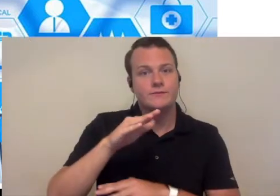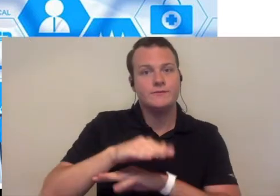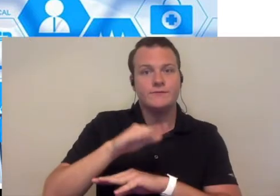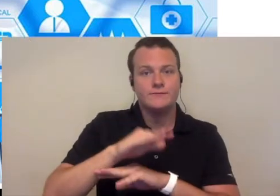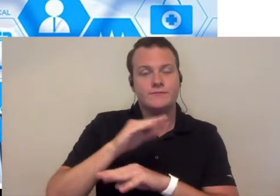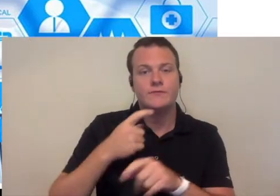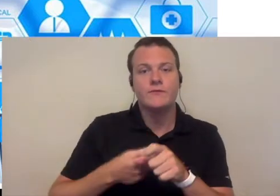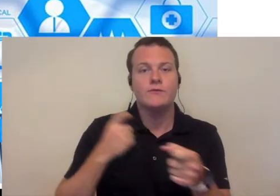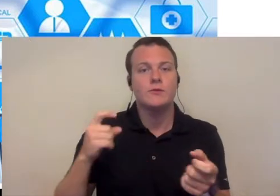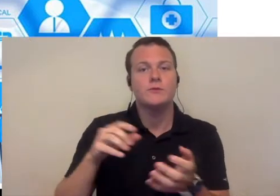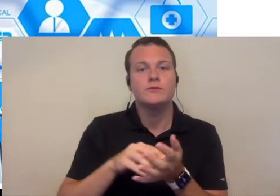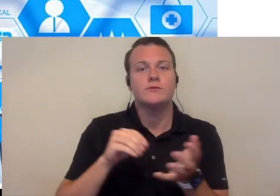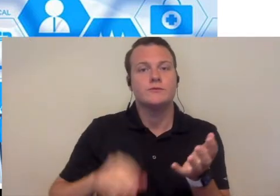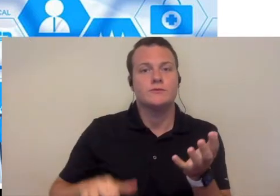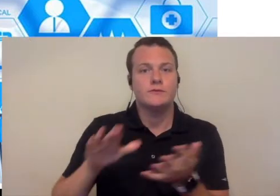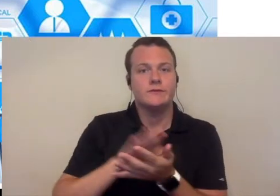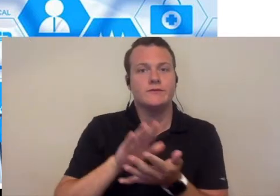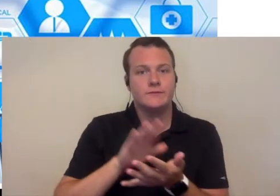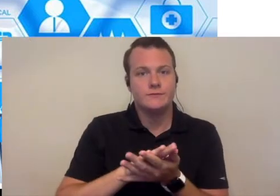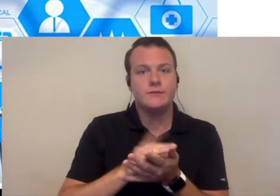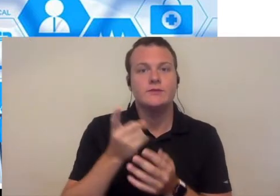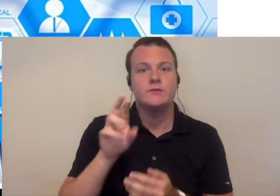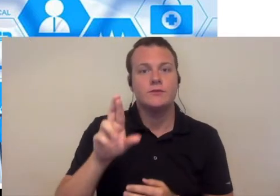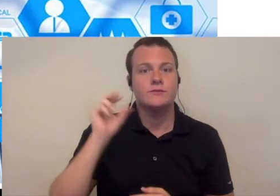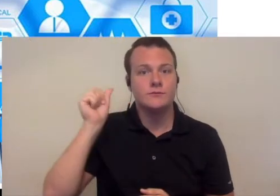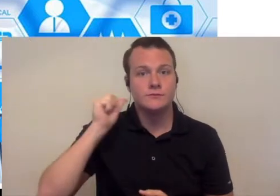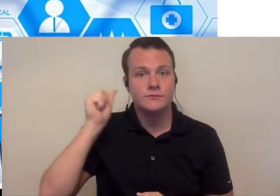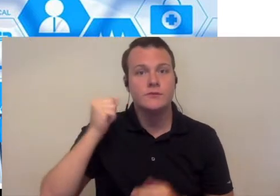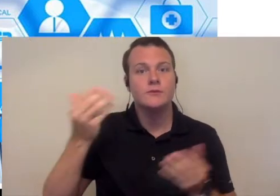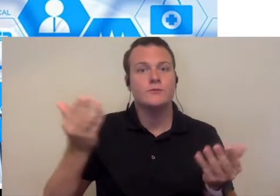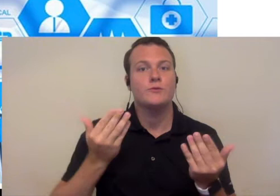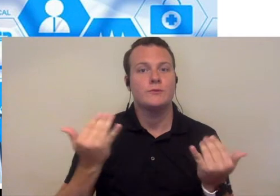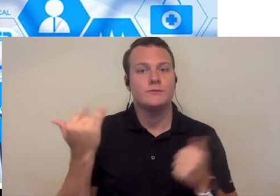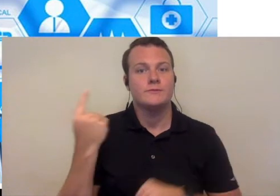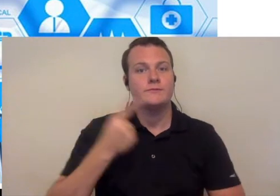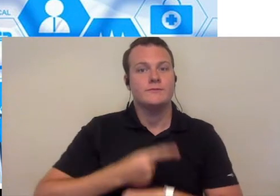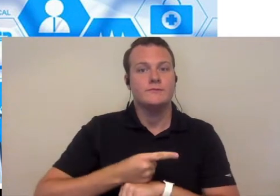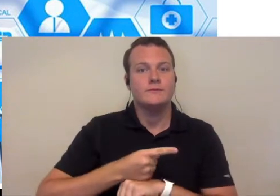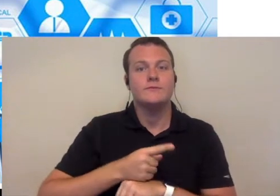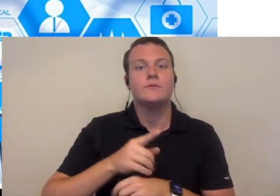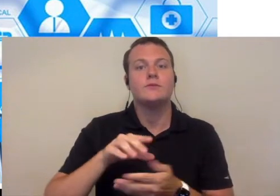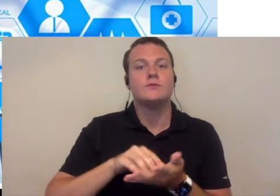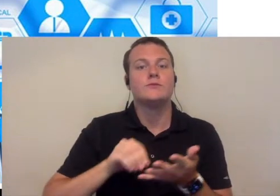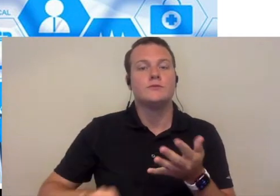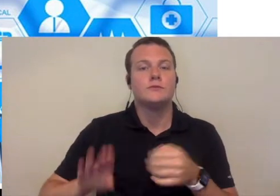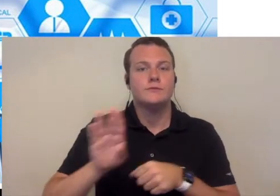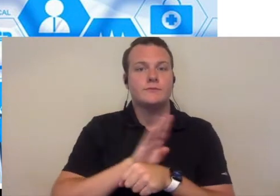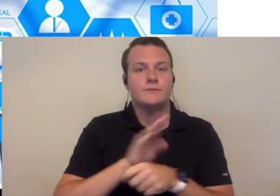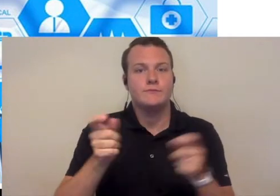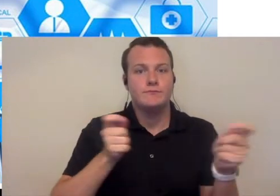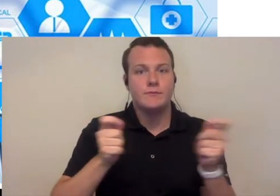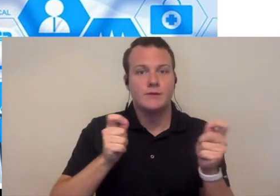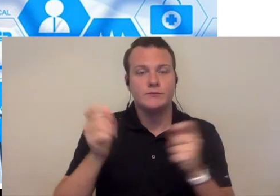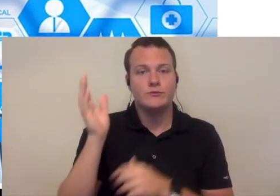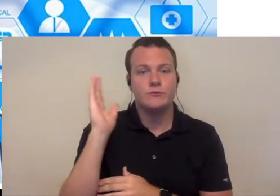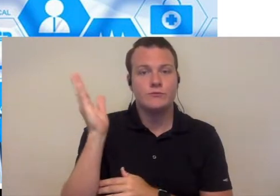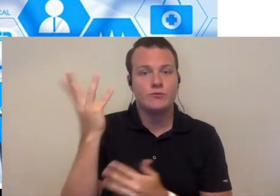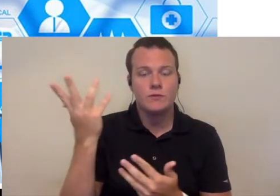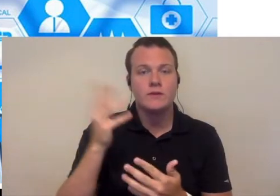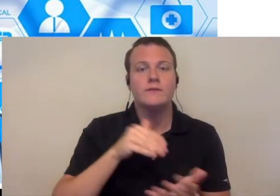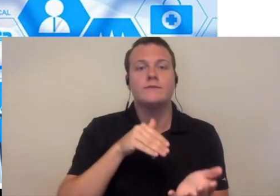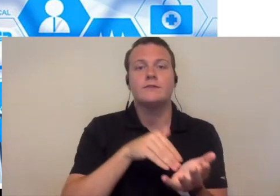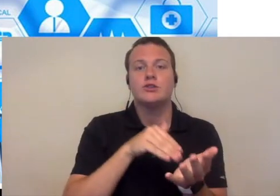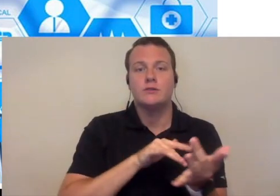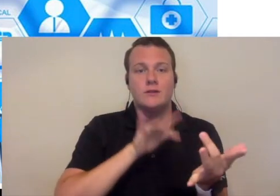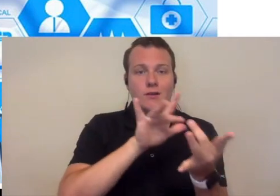Good evening. On behalf of the Student Academy of Doctors of Audiology, I would like to welcome you to today's Student Practice Management webinar, Physician